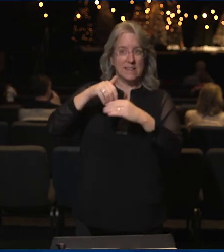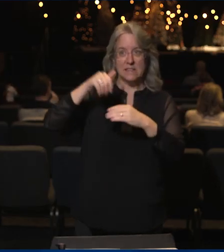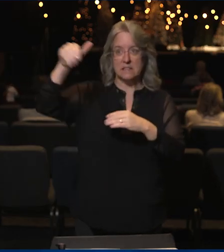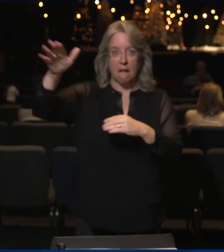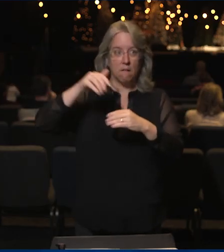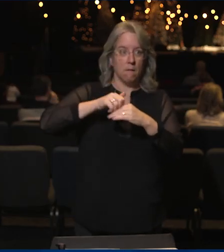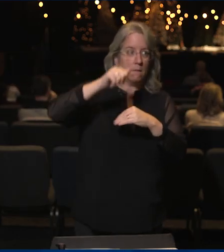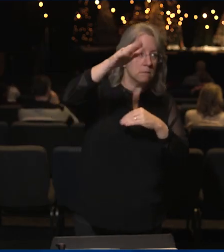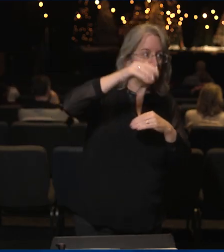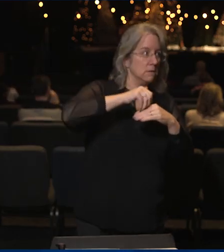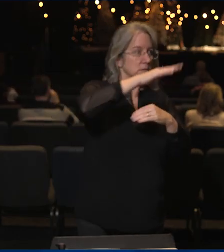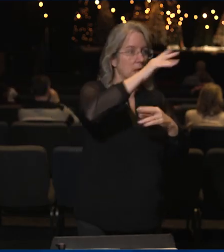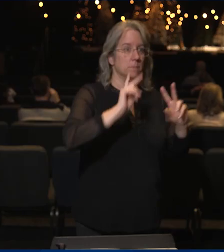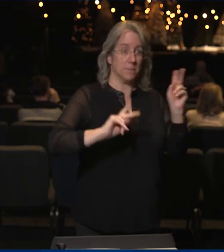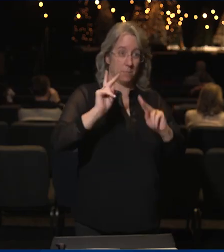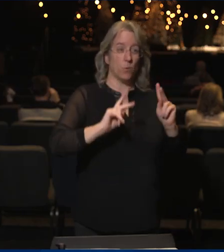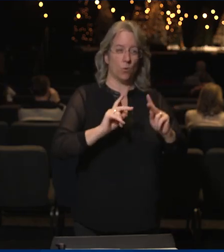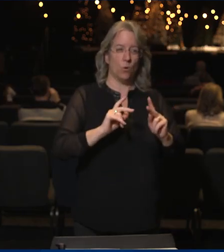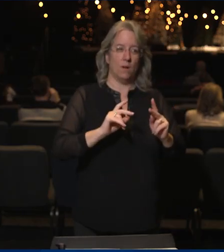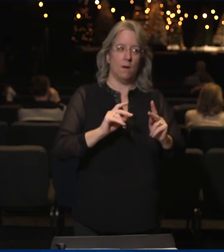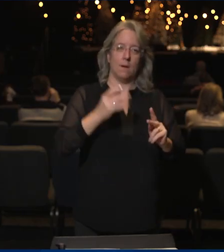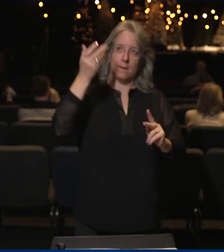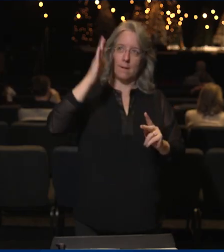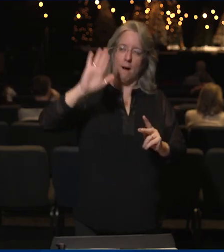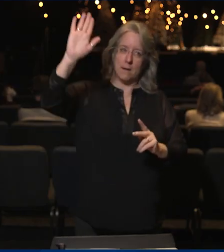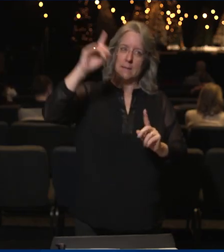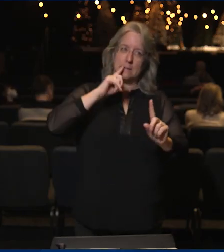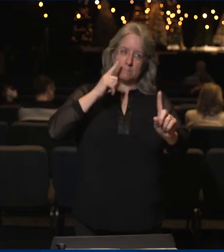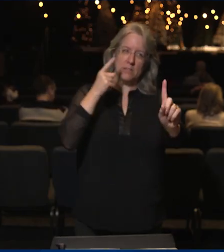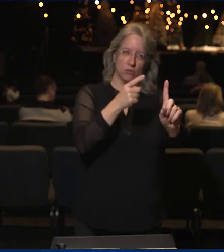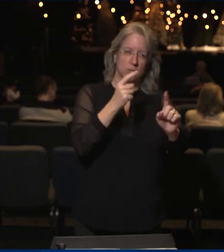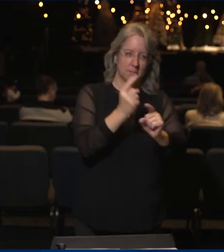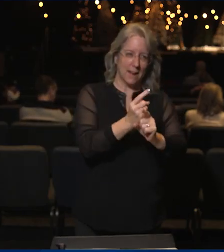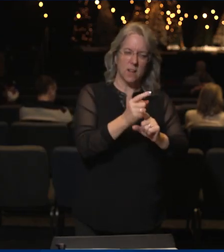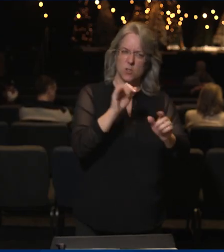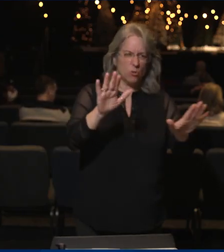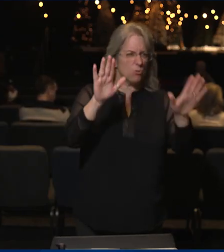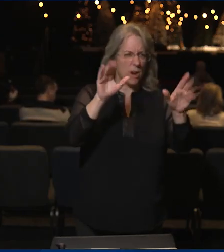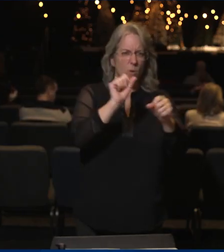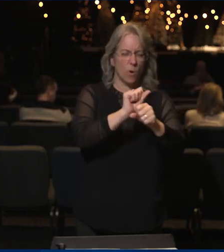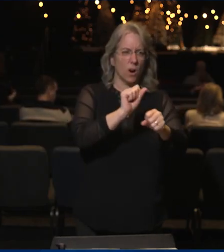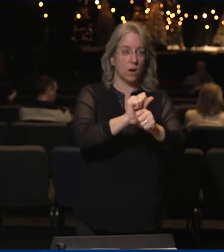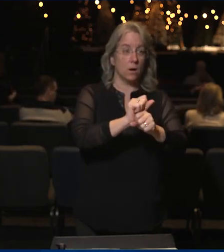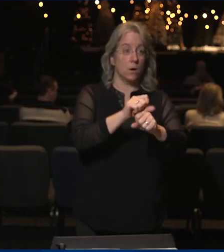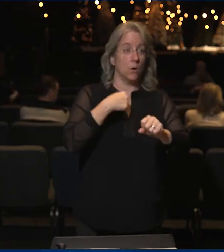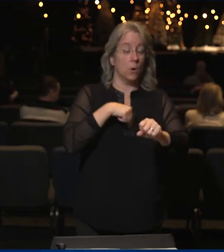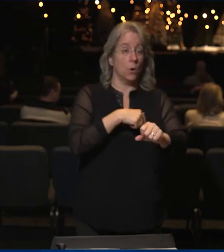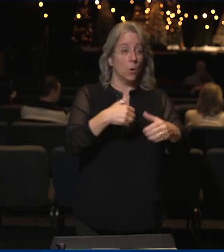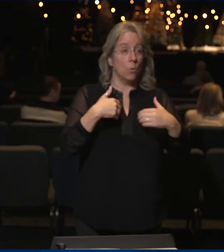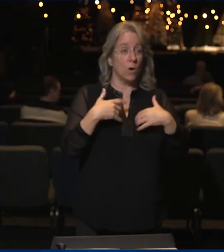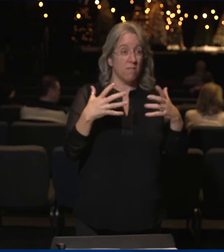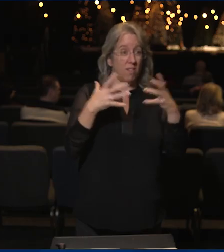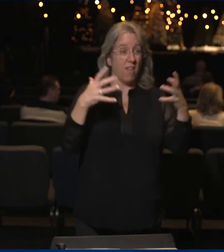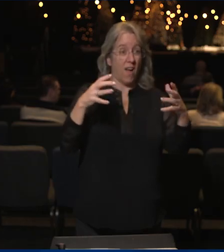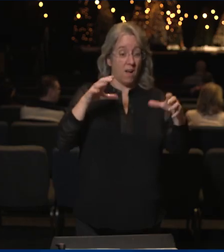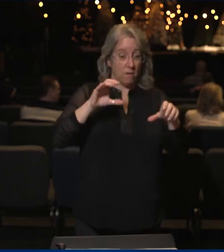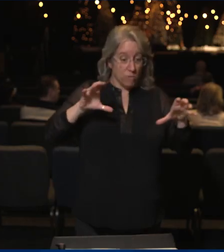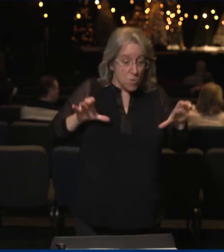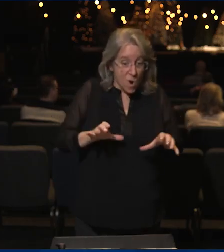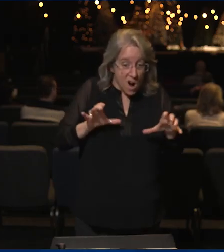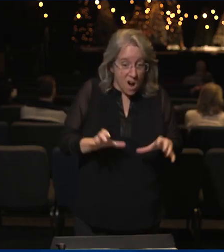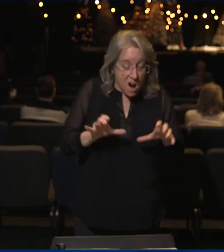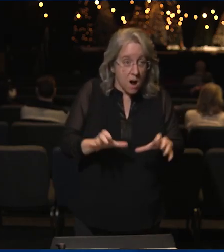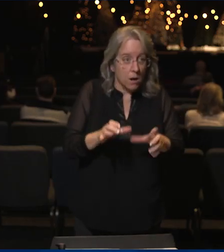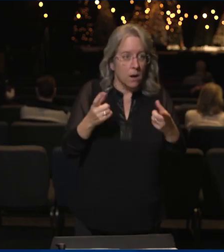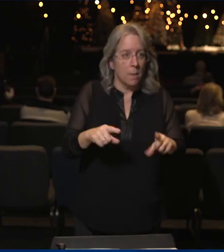the work of the mission of God, which is really great work that we do. There's also a lot of work that happens across all